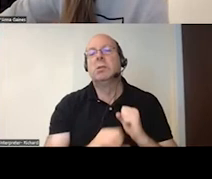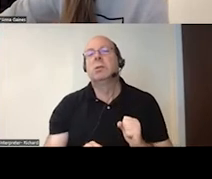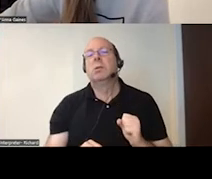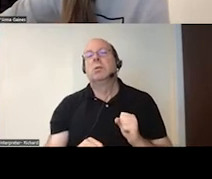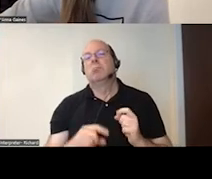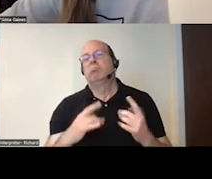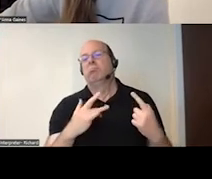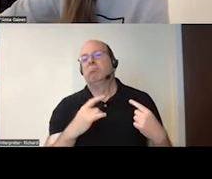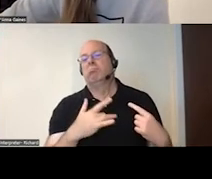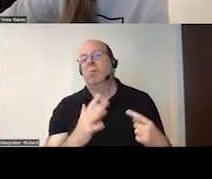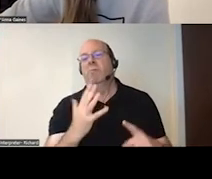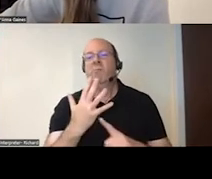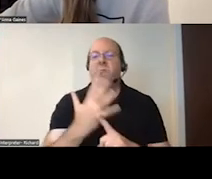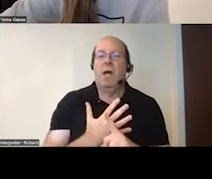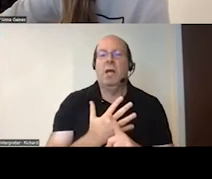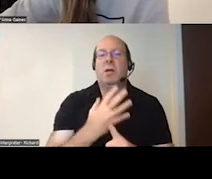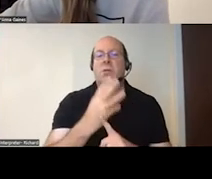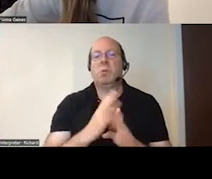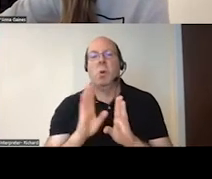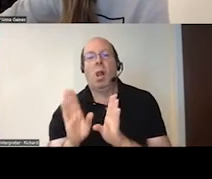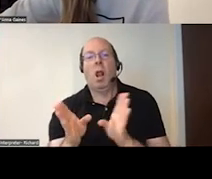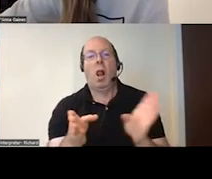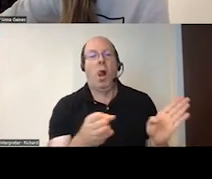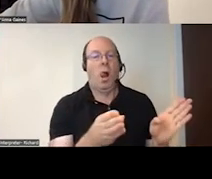5 to 6 months to make that pivot and to learn how to do it well.